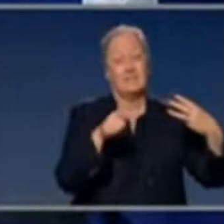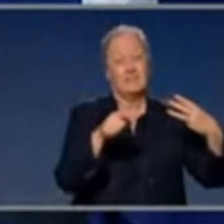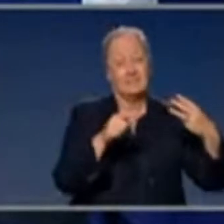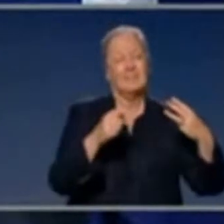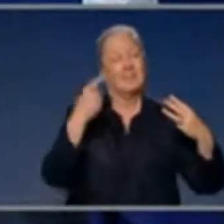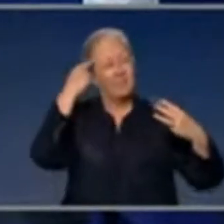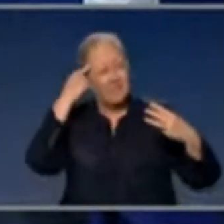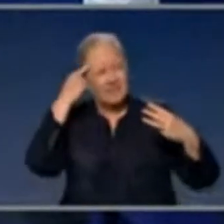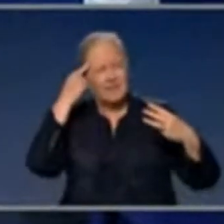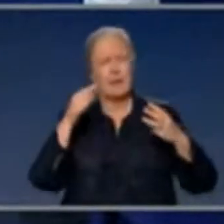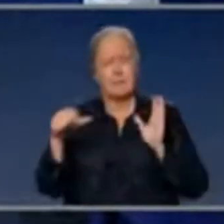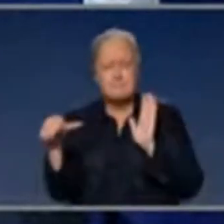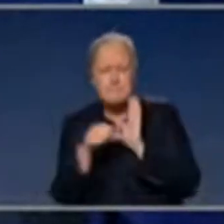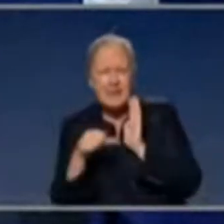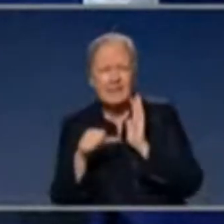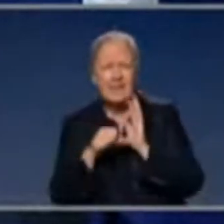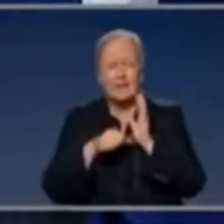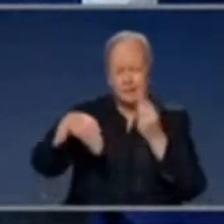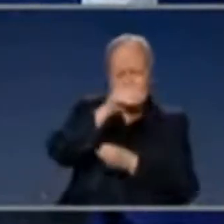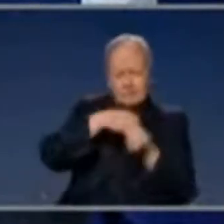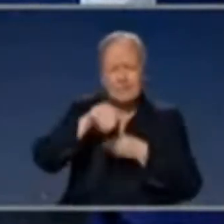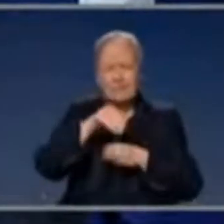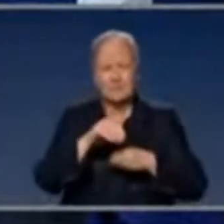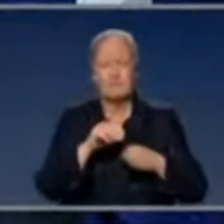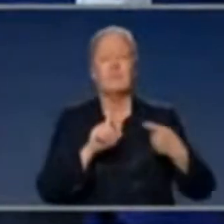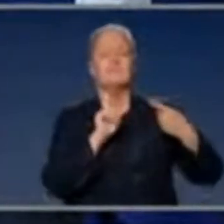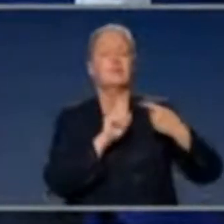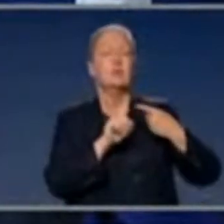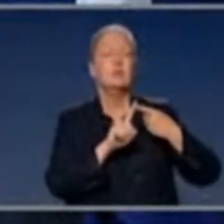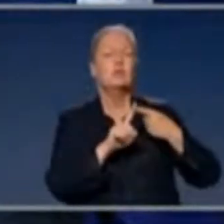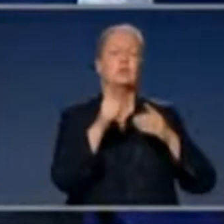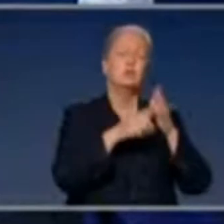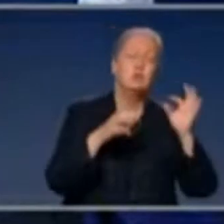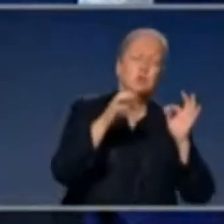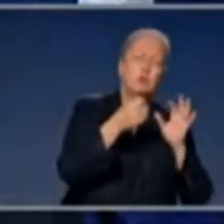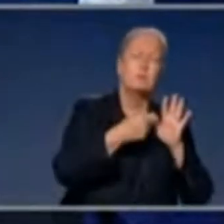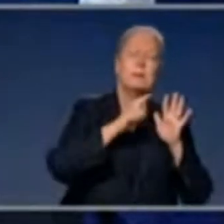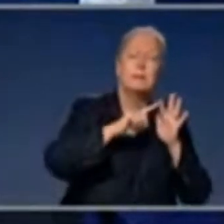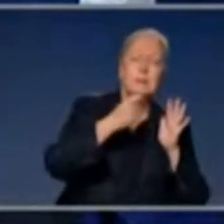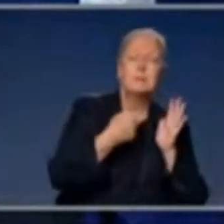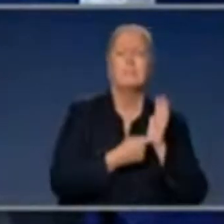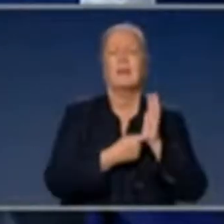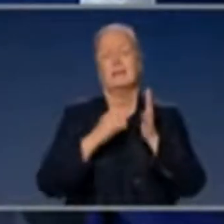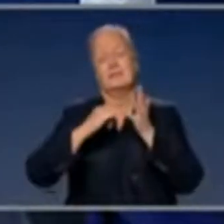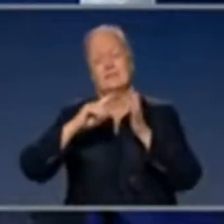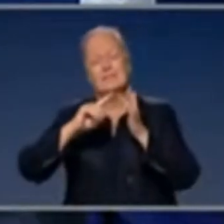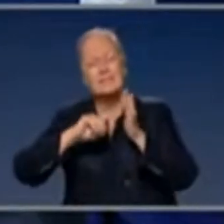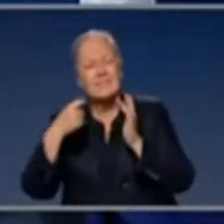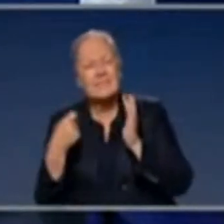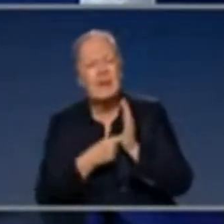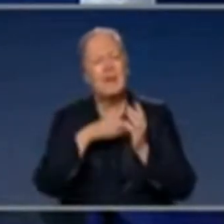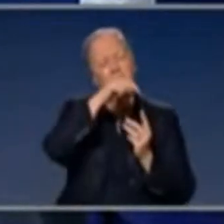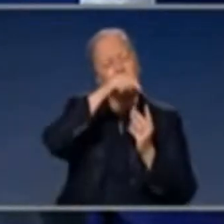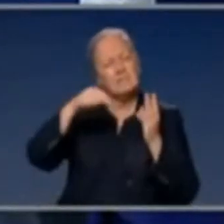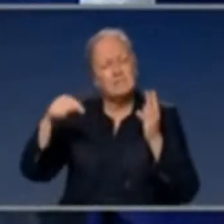government. Firstly, income support. JobKeeper, JobSeeker, other payments in support of persons across the